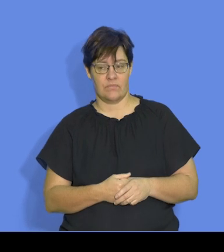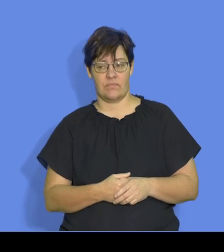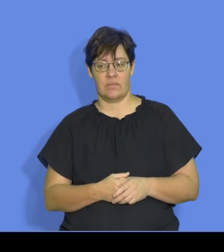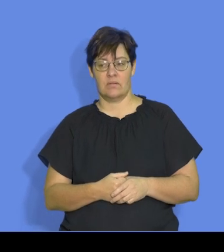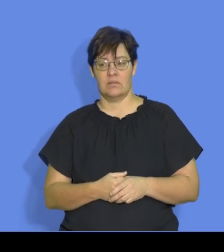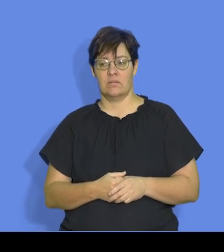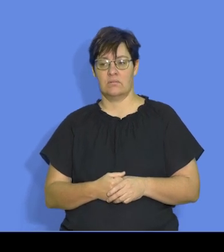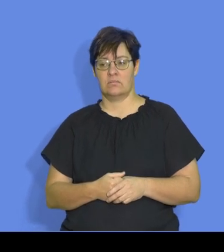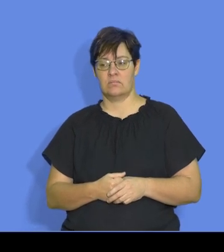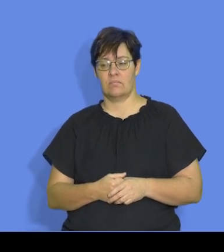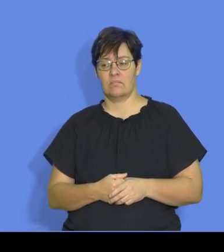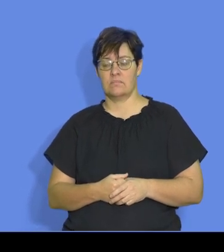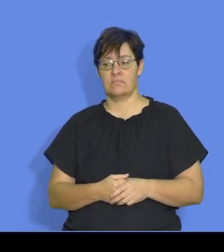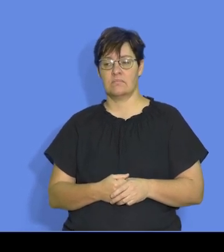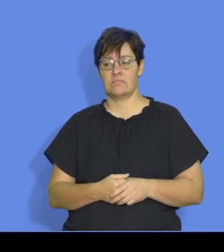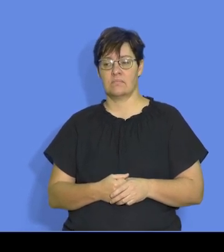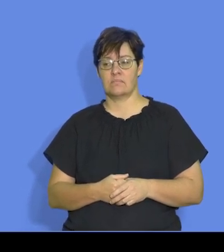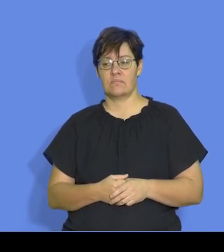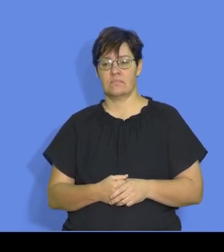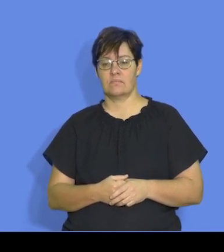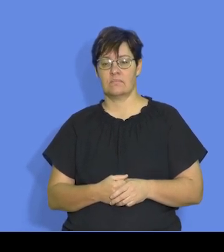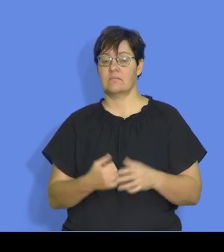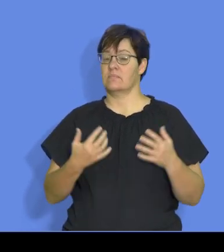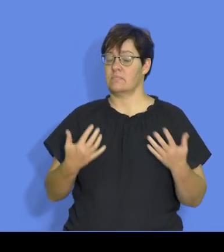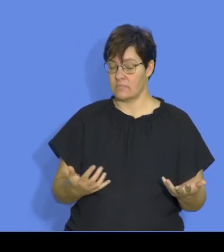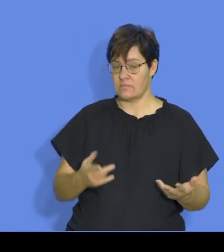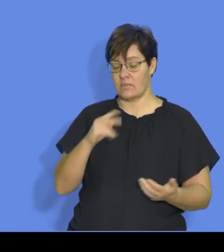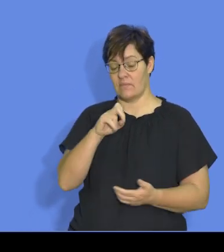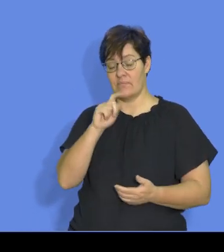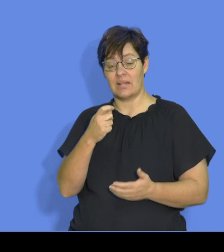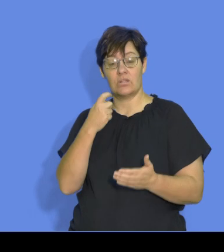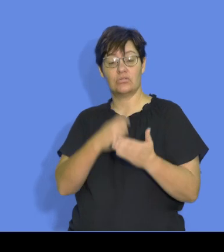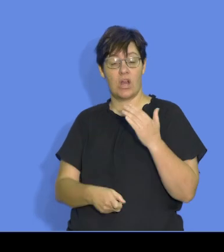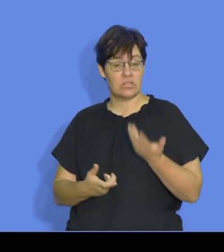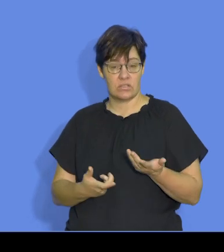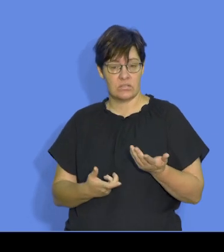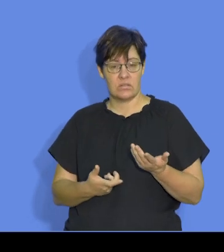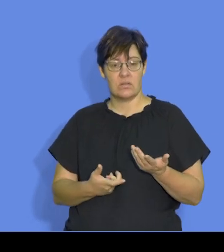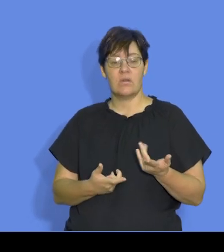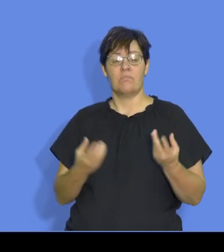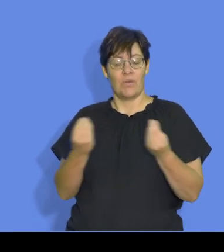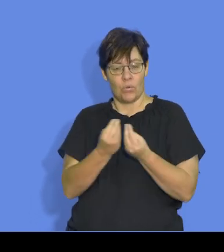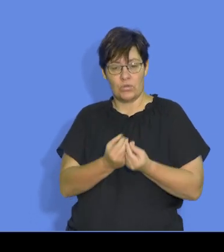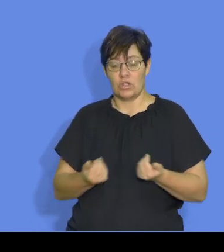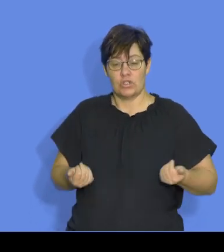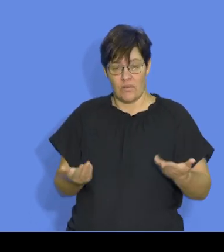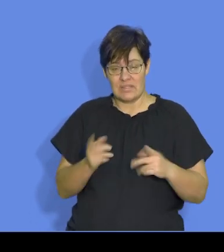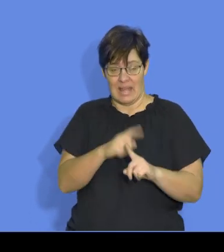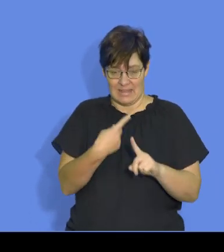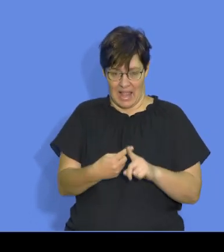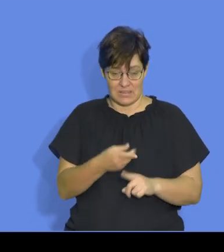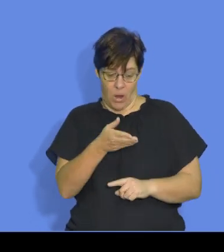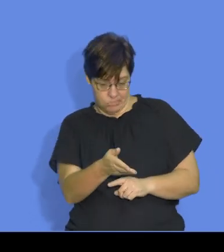So once you pay that amount, we said will have to be paid over to SARS. VAT is charged on taxable goods and